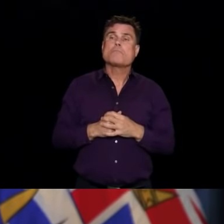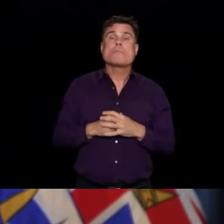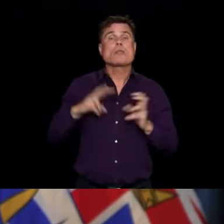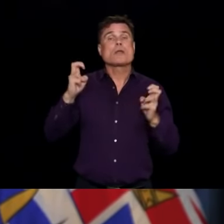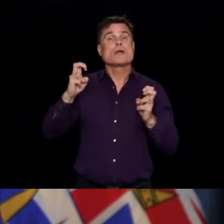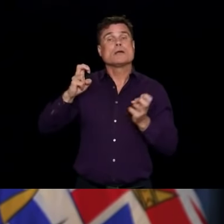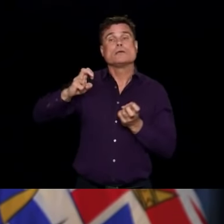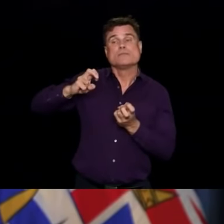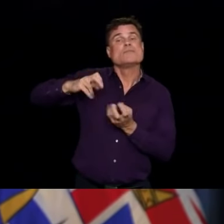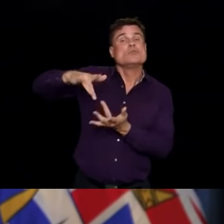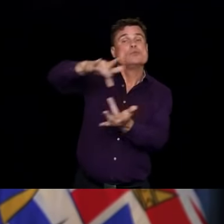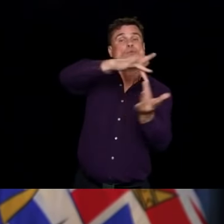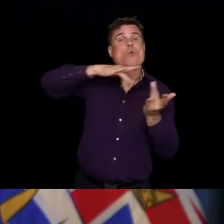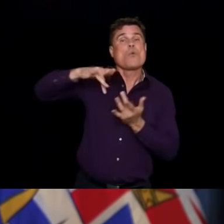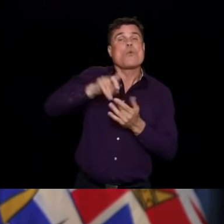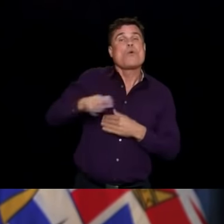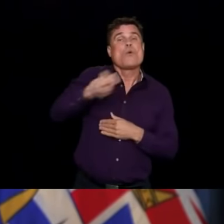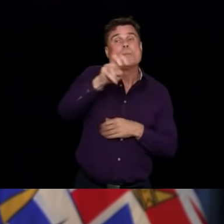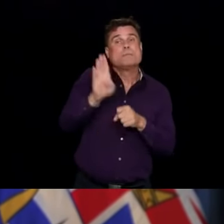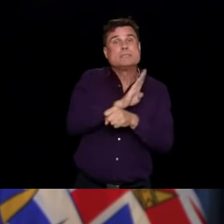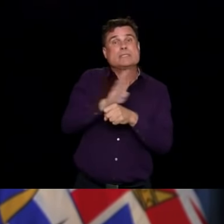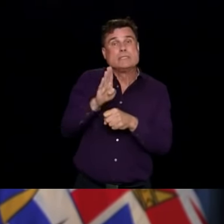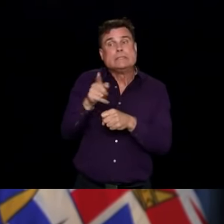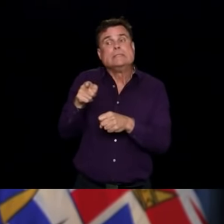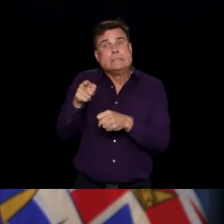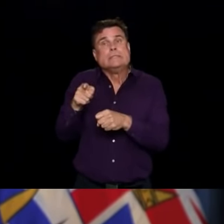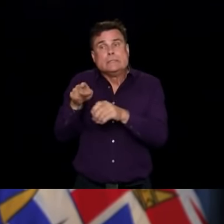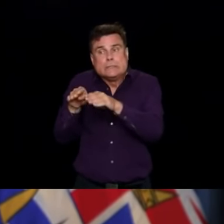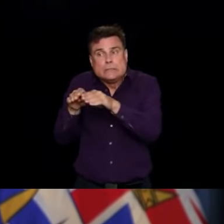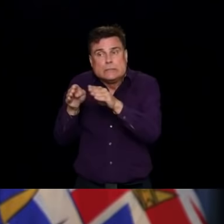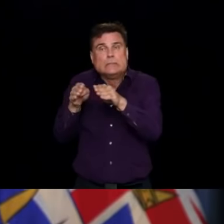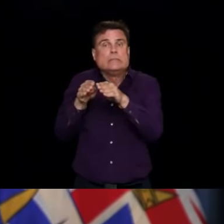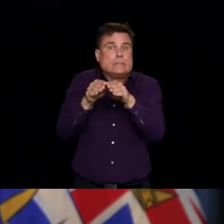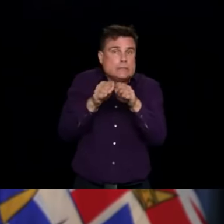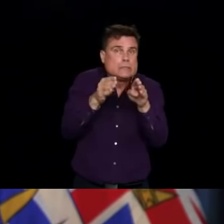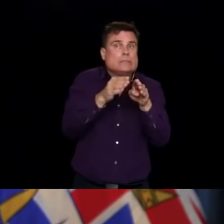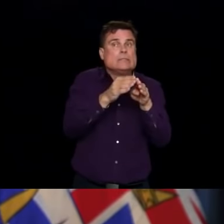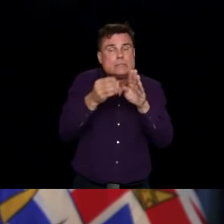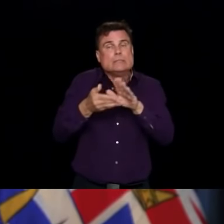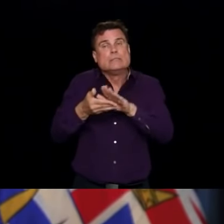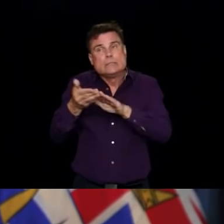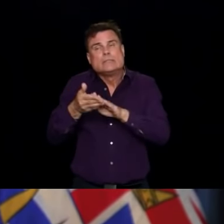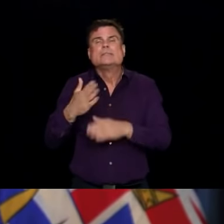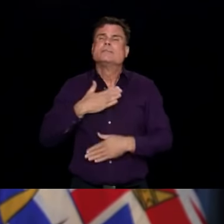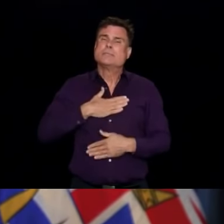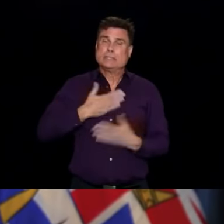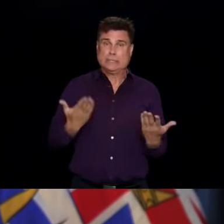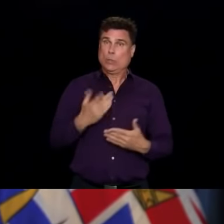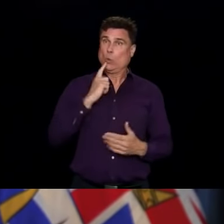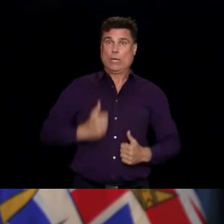plans to allow them to open their doors to other Canadians. And let's show other